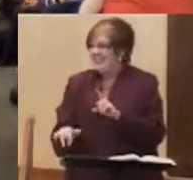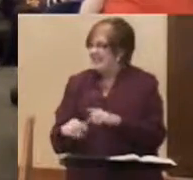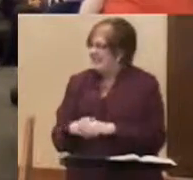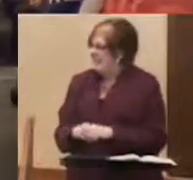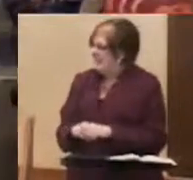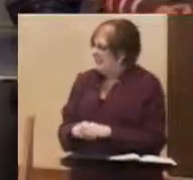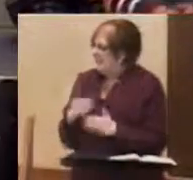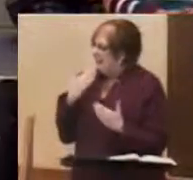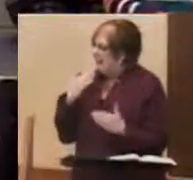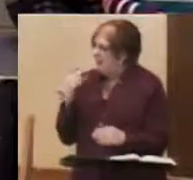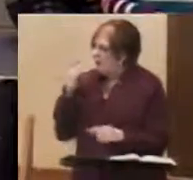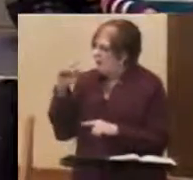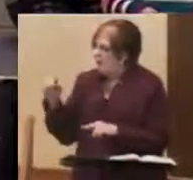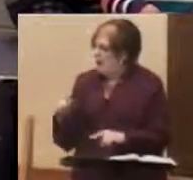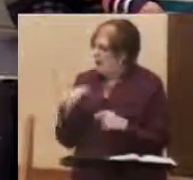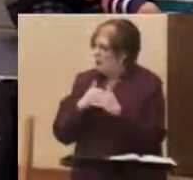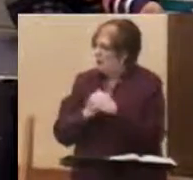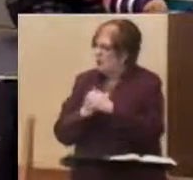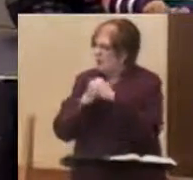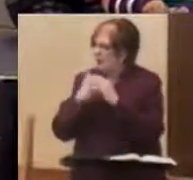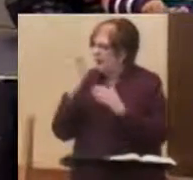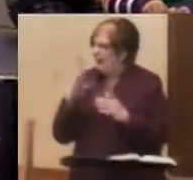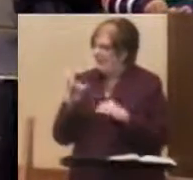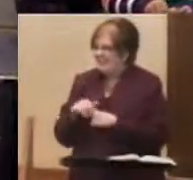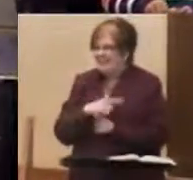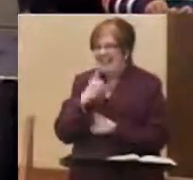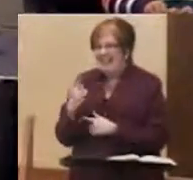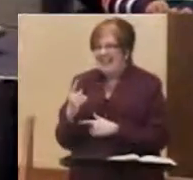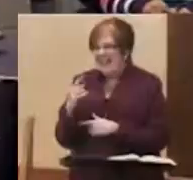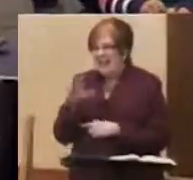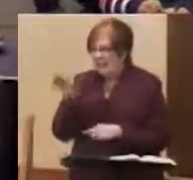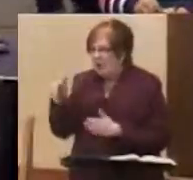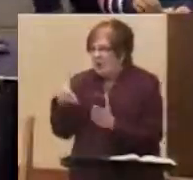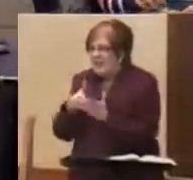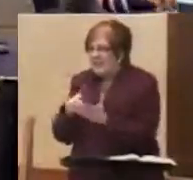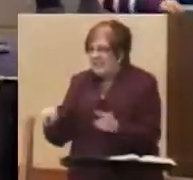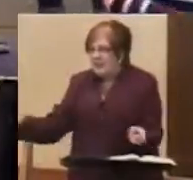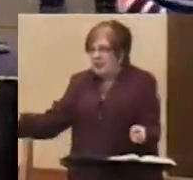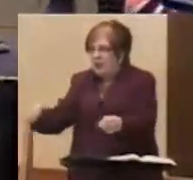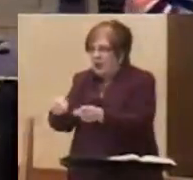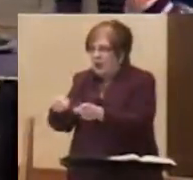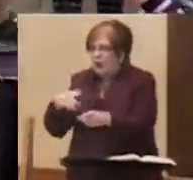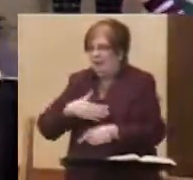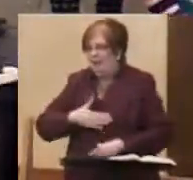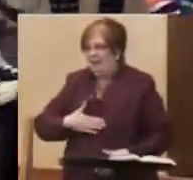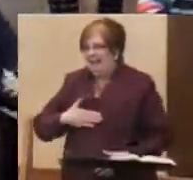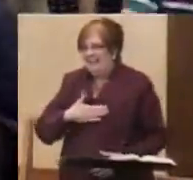Thanks for coming and worshiping God today. Down the center, please.